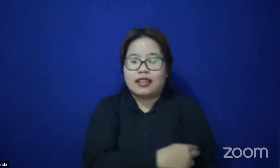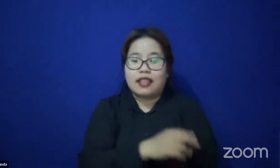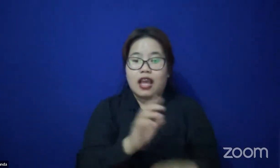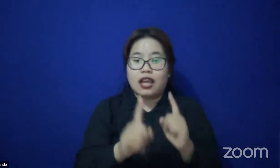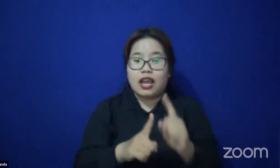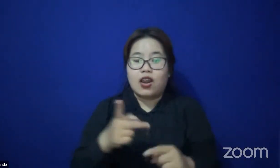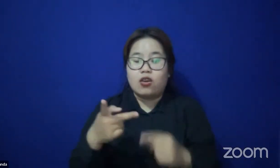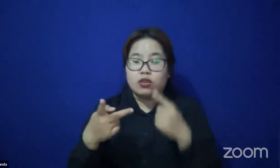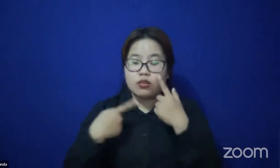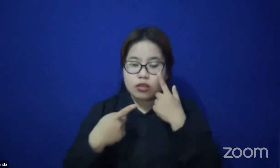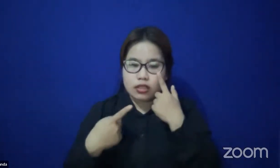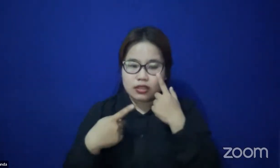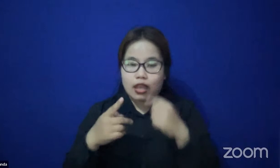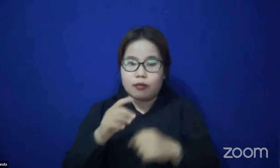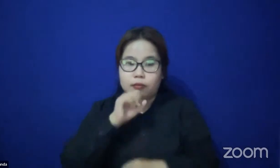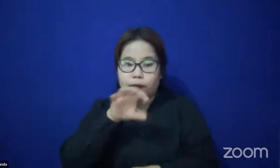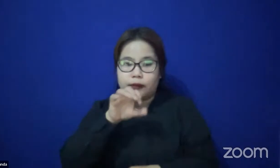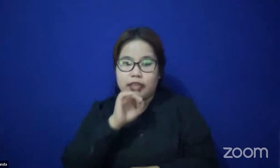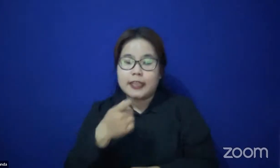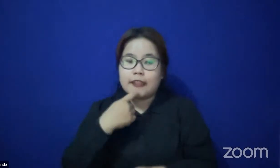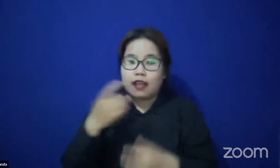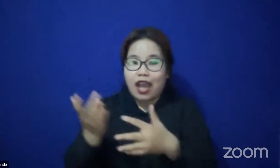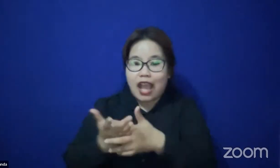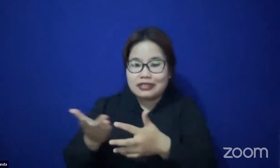it, we have got to be really